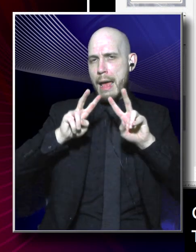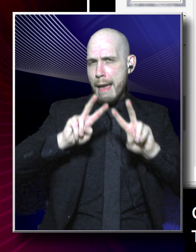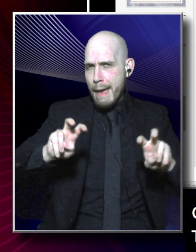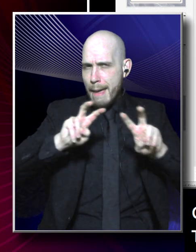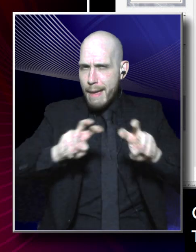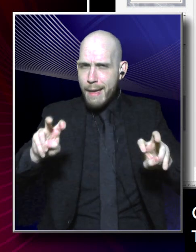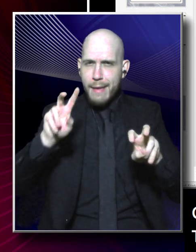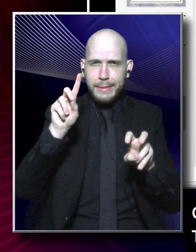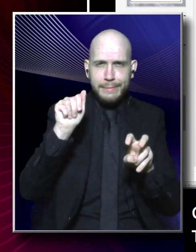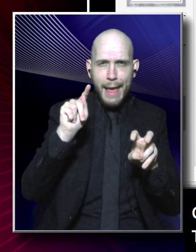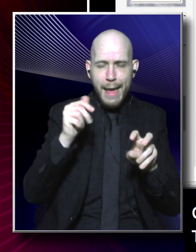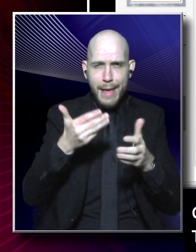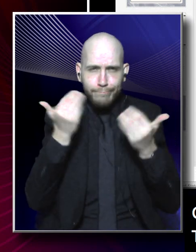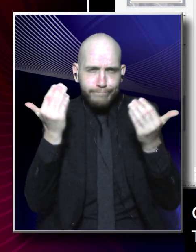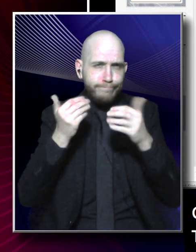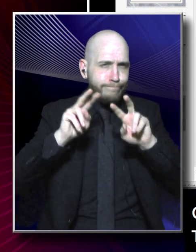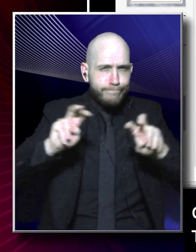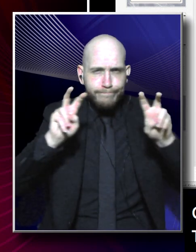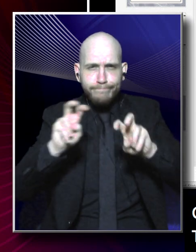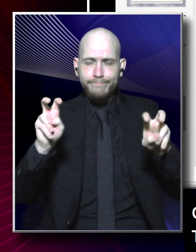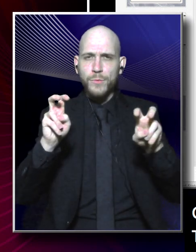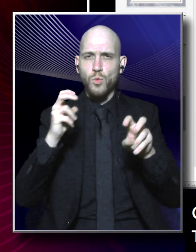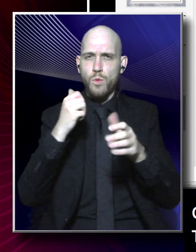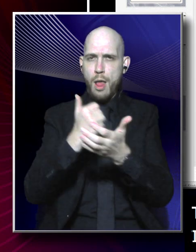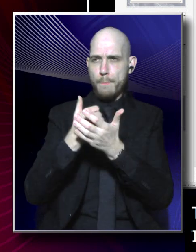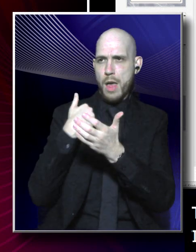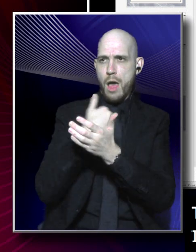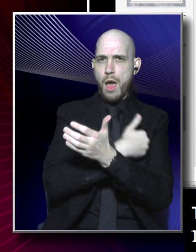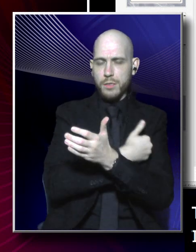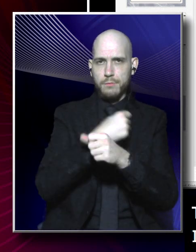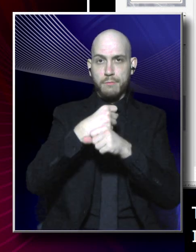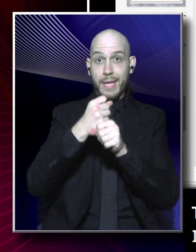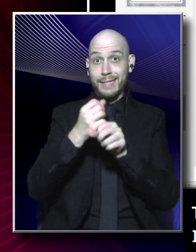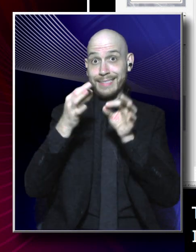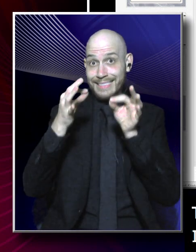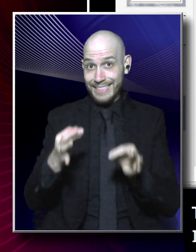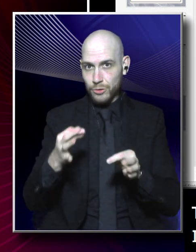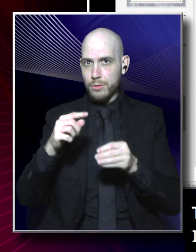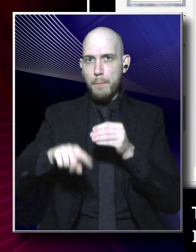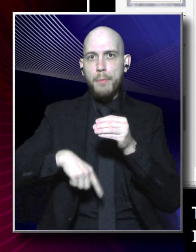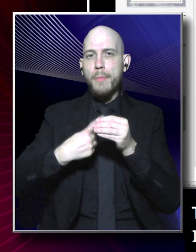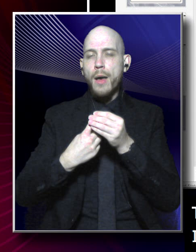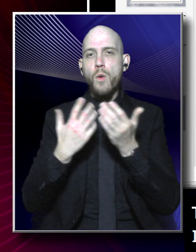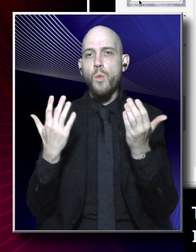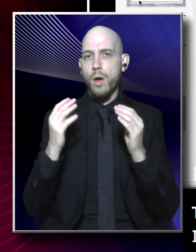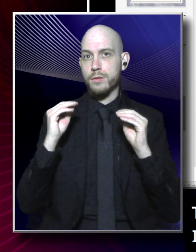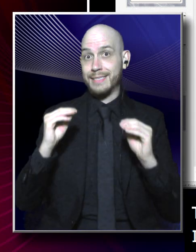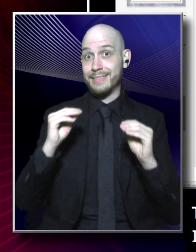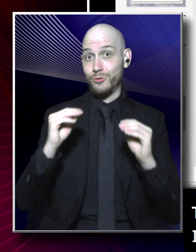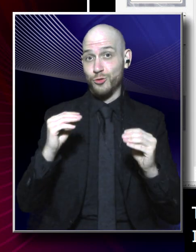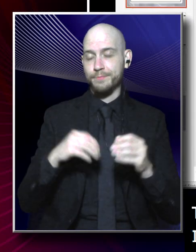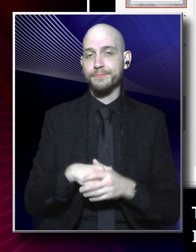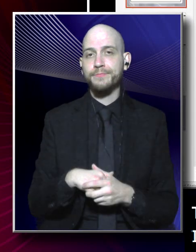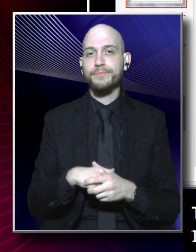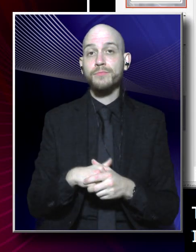that to really drive instruction. So if you go to the next slide,